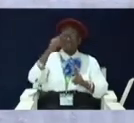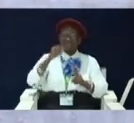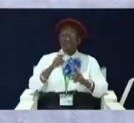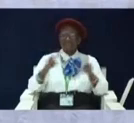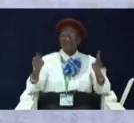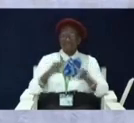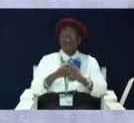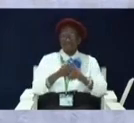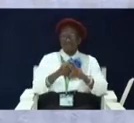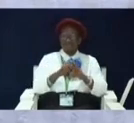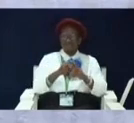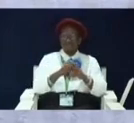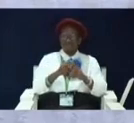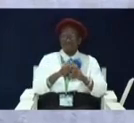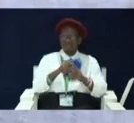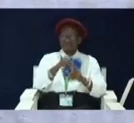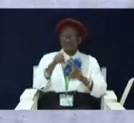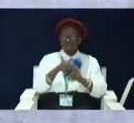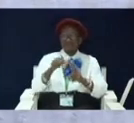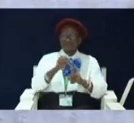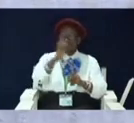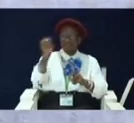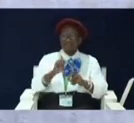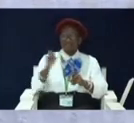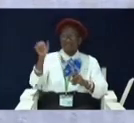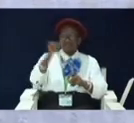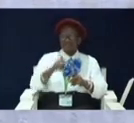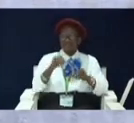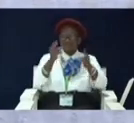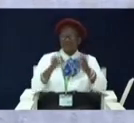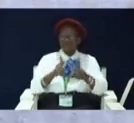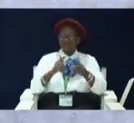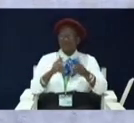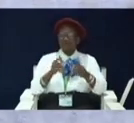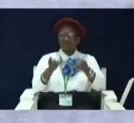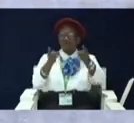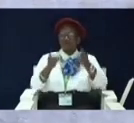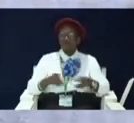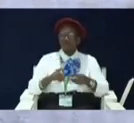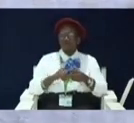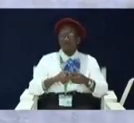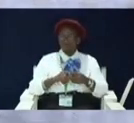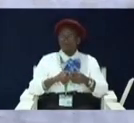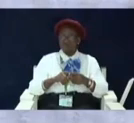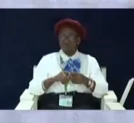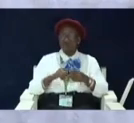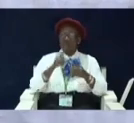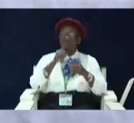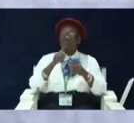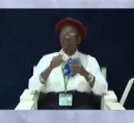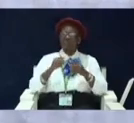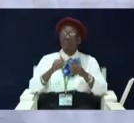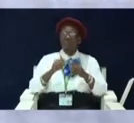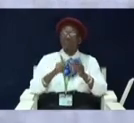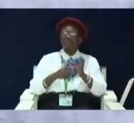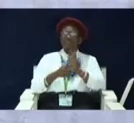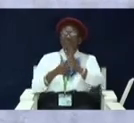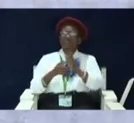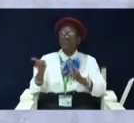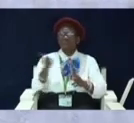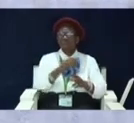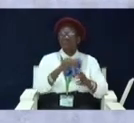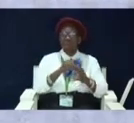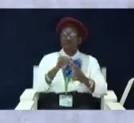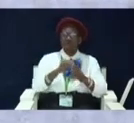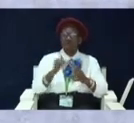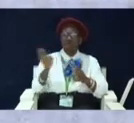eh? Whenever they want to describe you or your children. Ti won ba fe sapejuwe re tabi awon